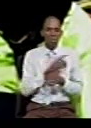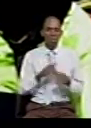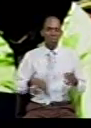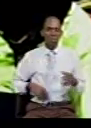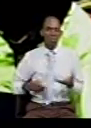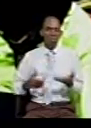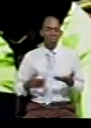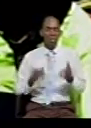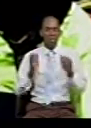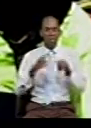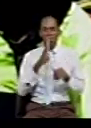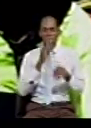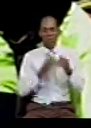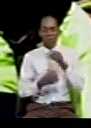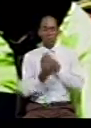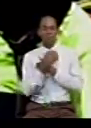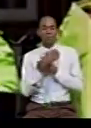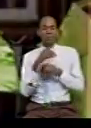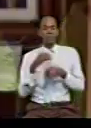Defeated in the Lord?